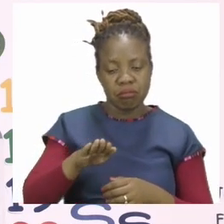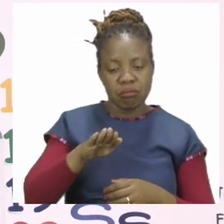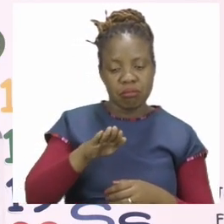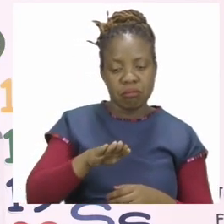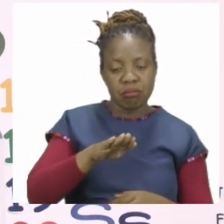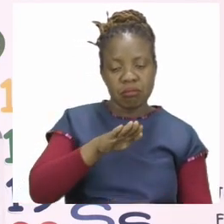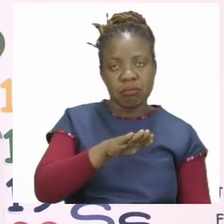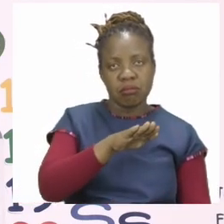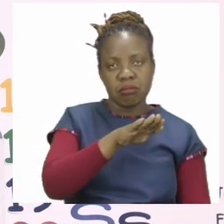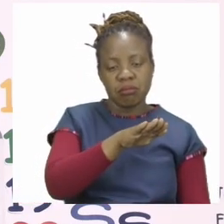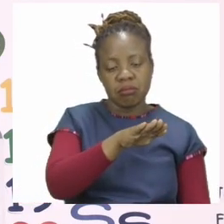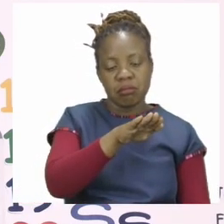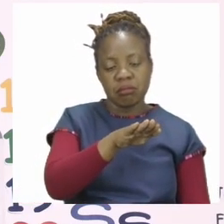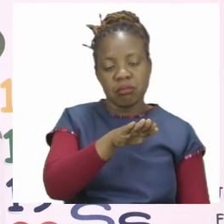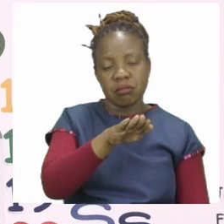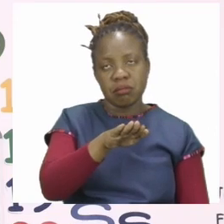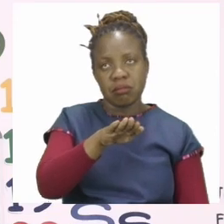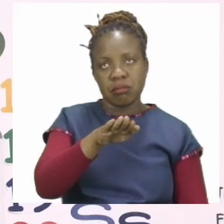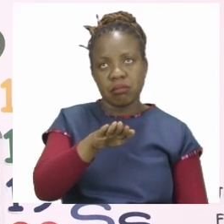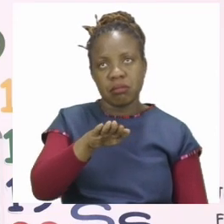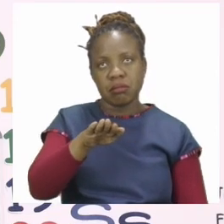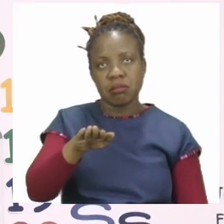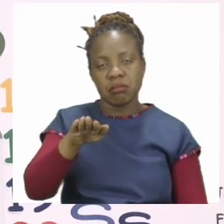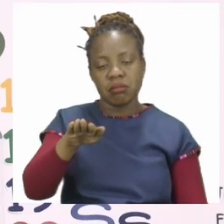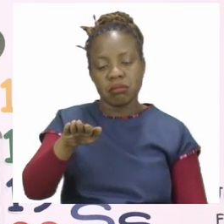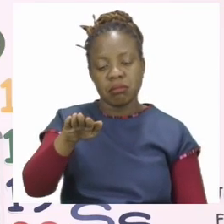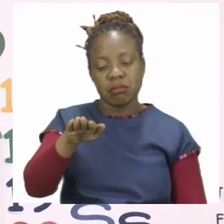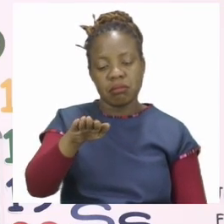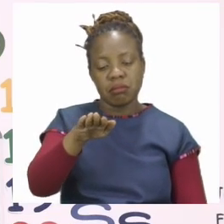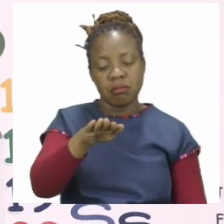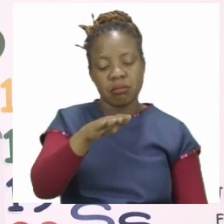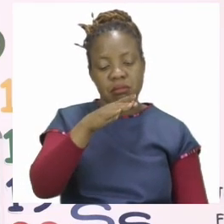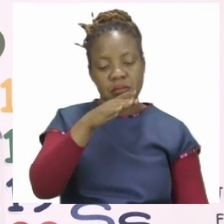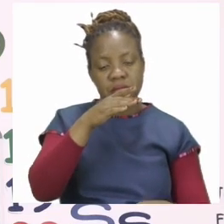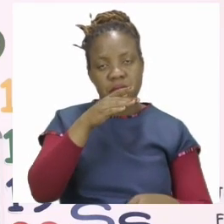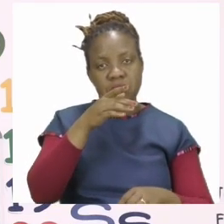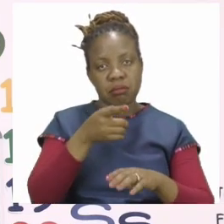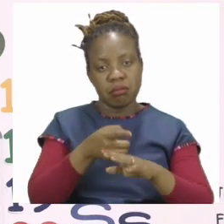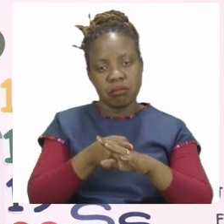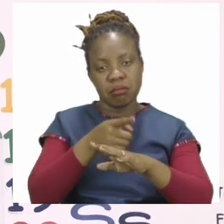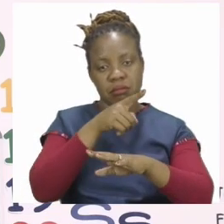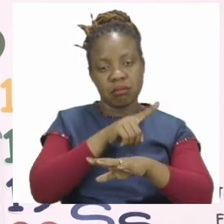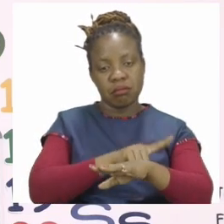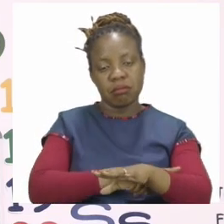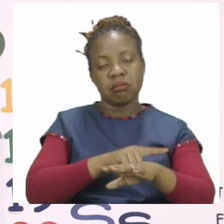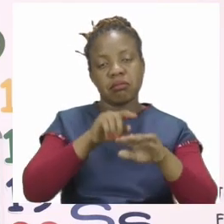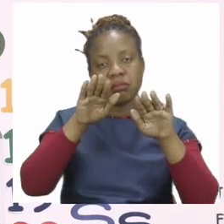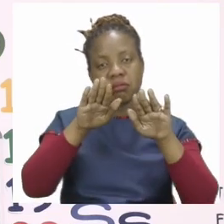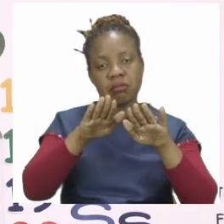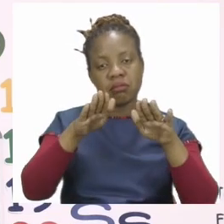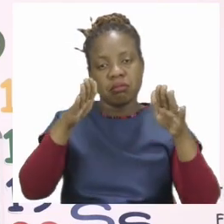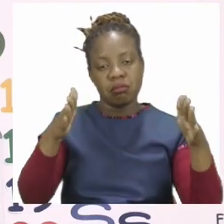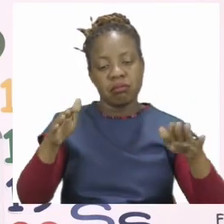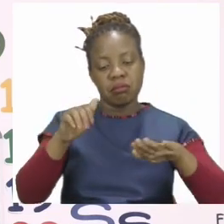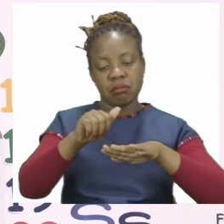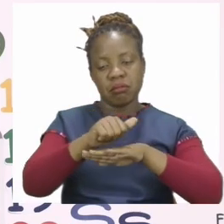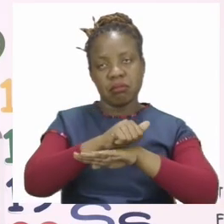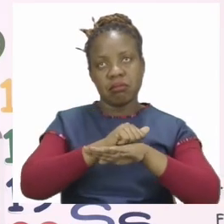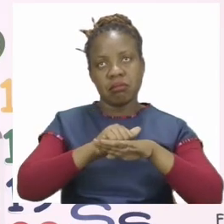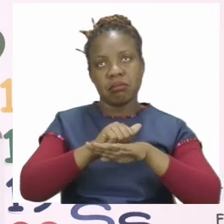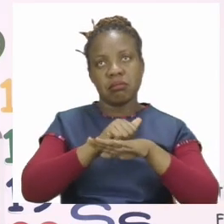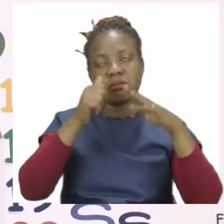then you can come inside until you have measured the entire surface area of